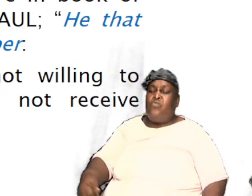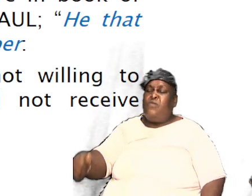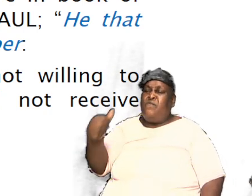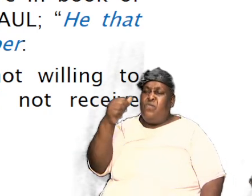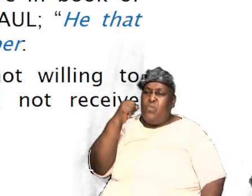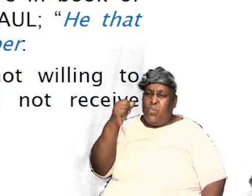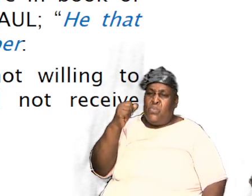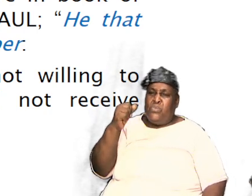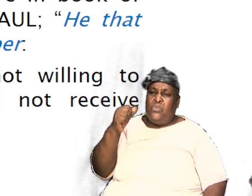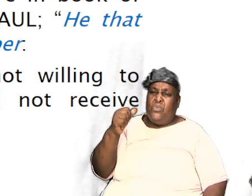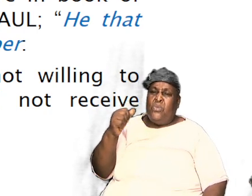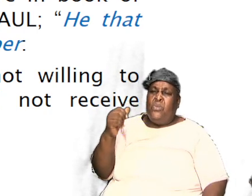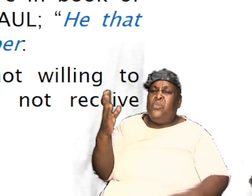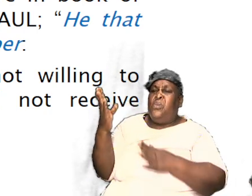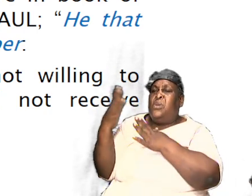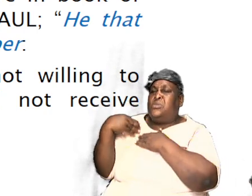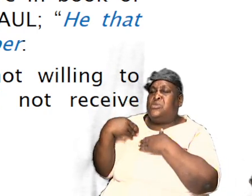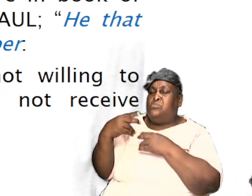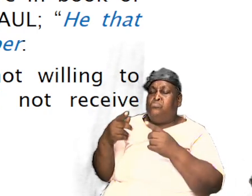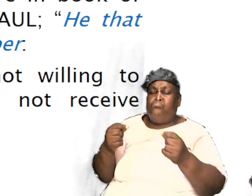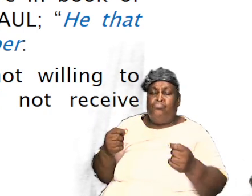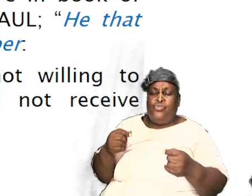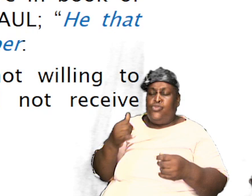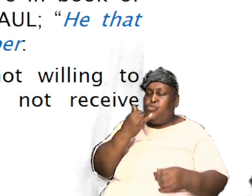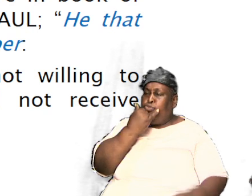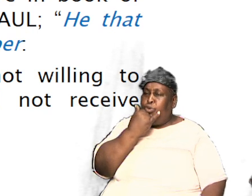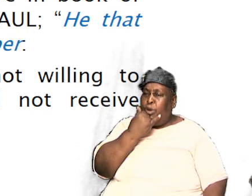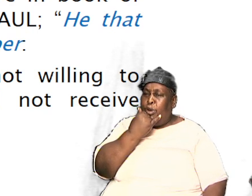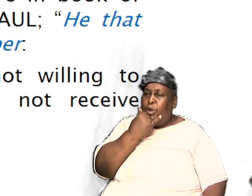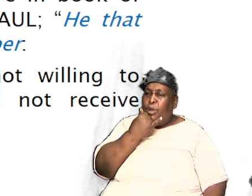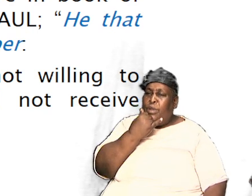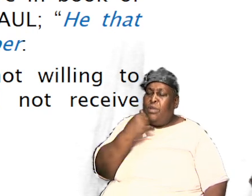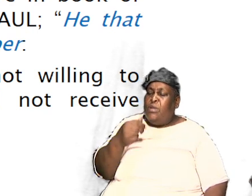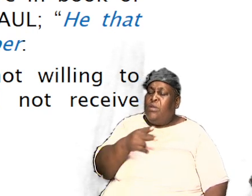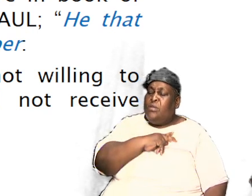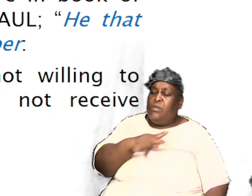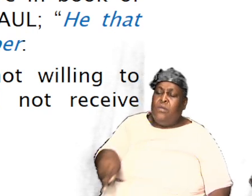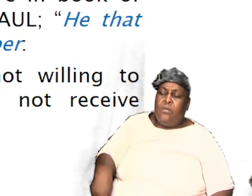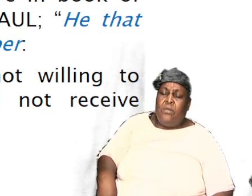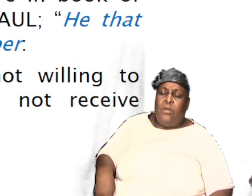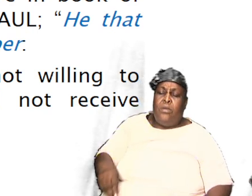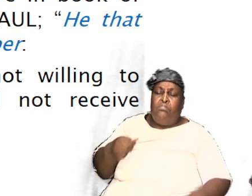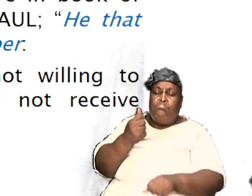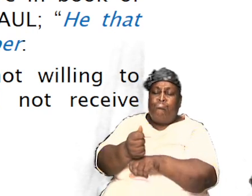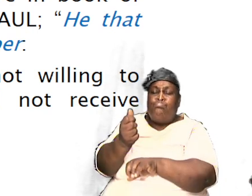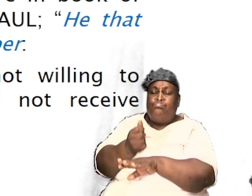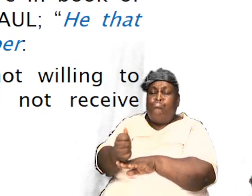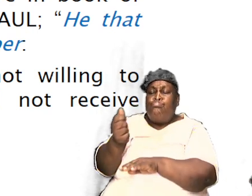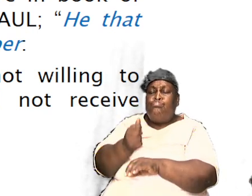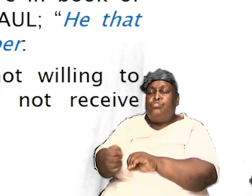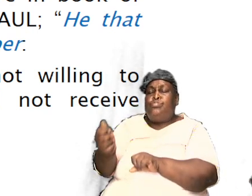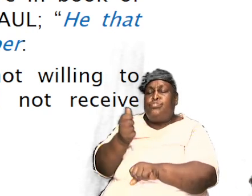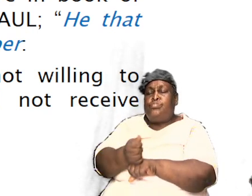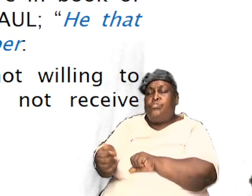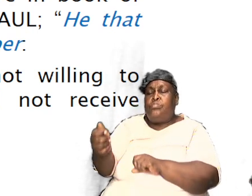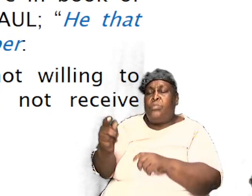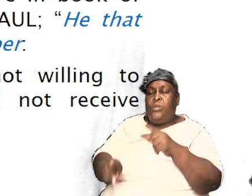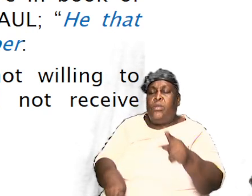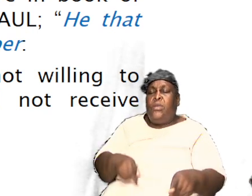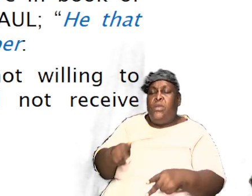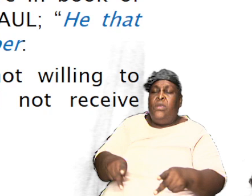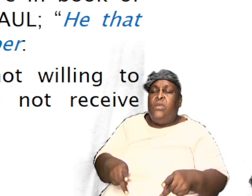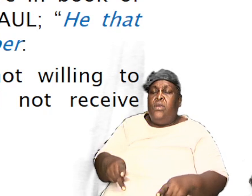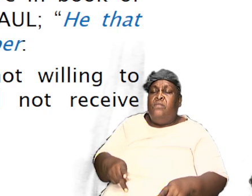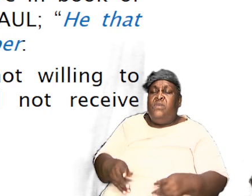accept that he did the wrong. The king blamed the people. If he had simply said, kill everything,